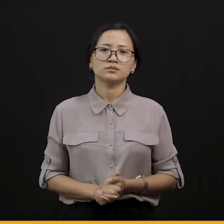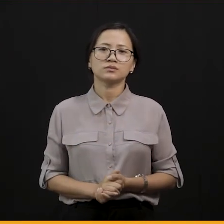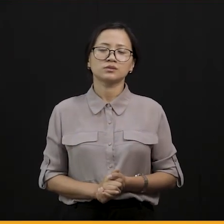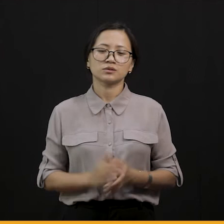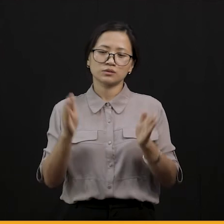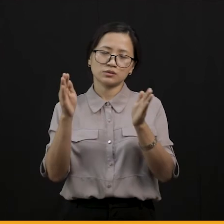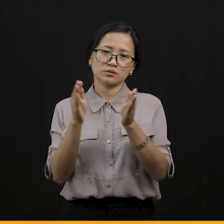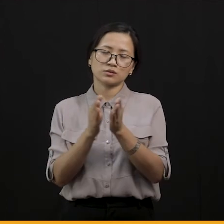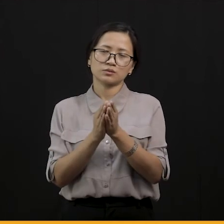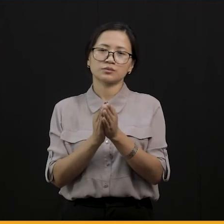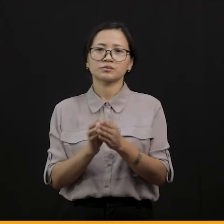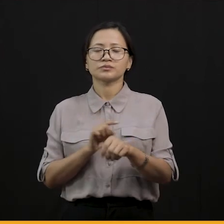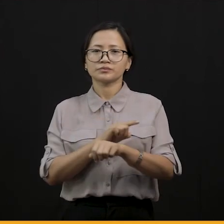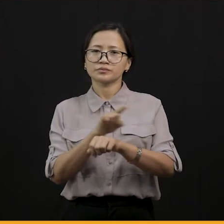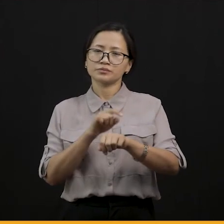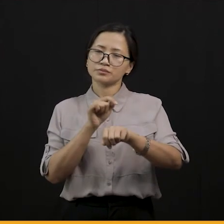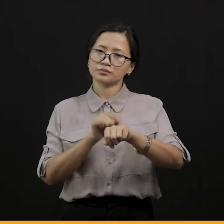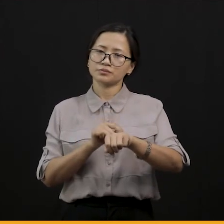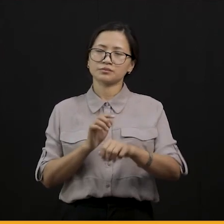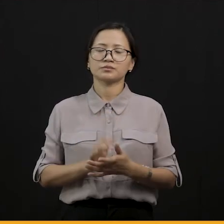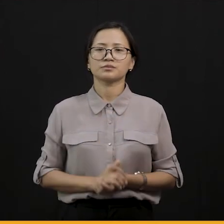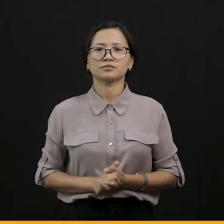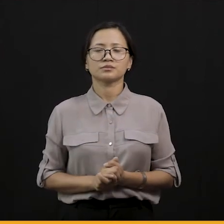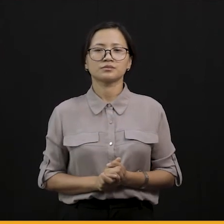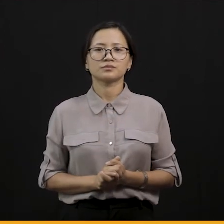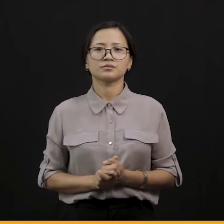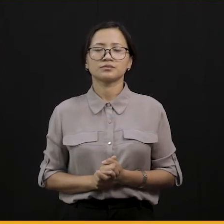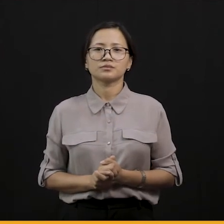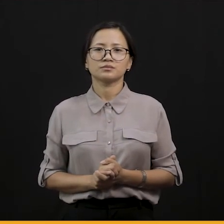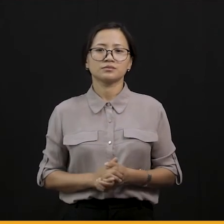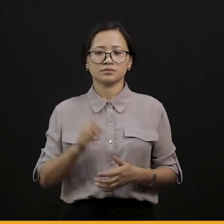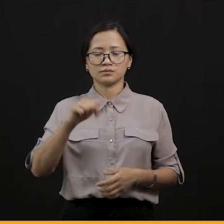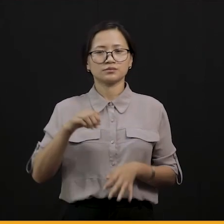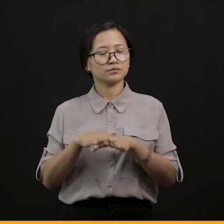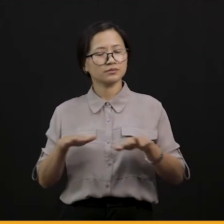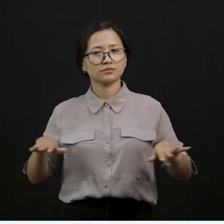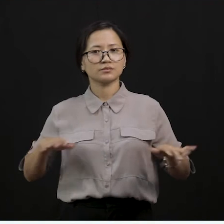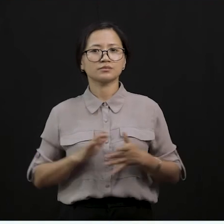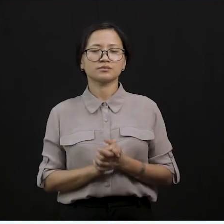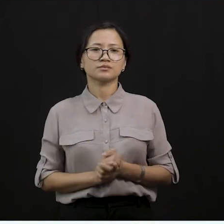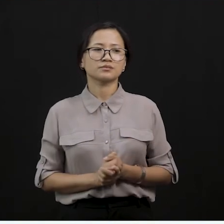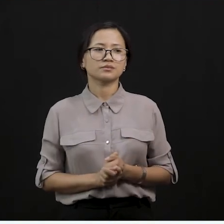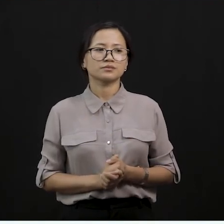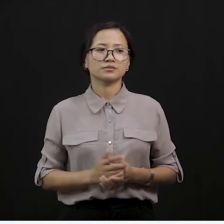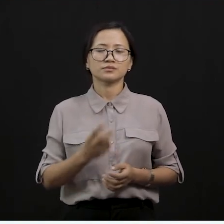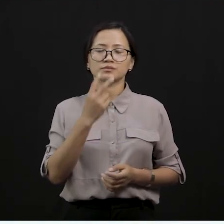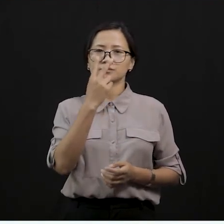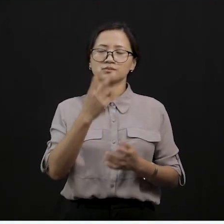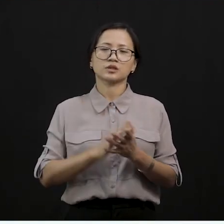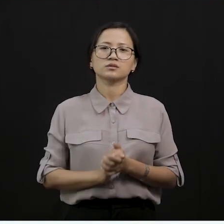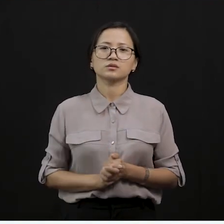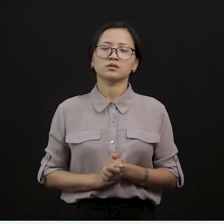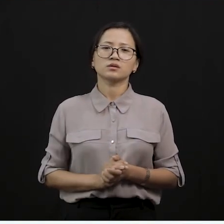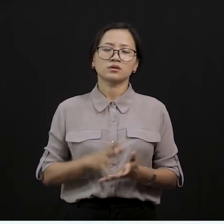for a short period of time. Okay? Now students, here we